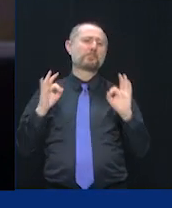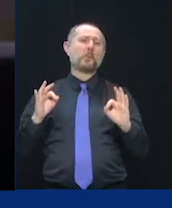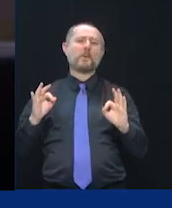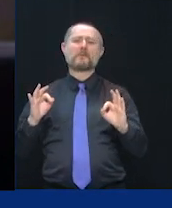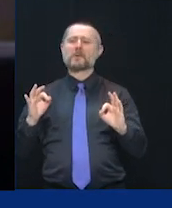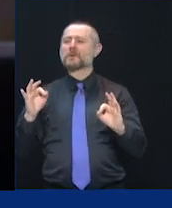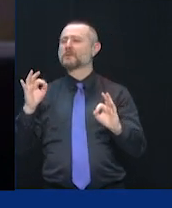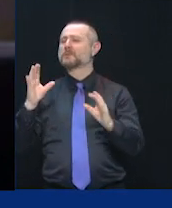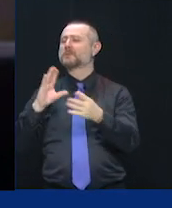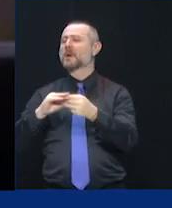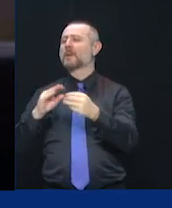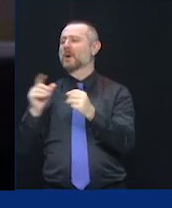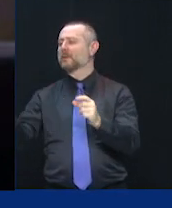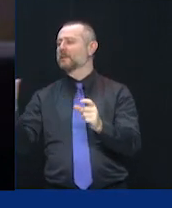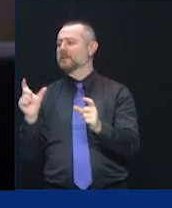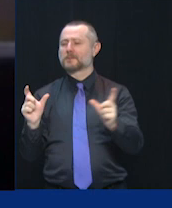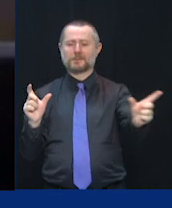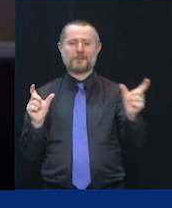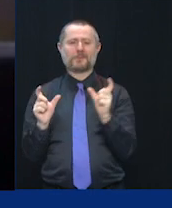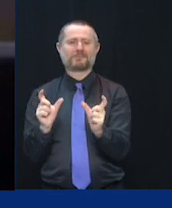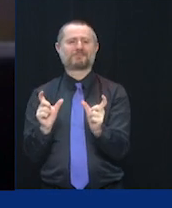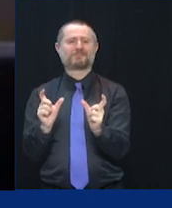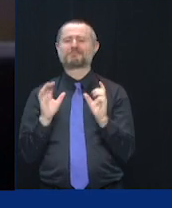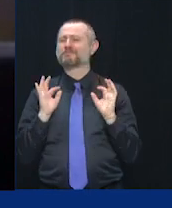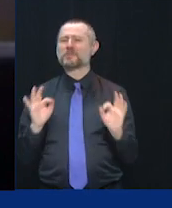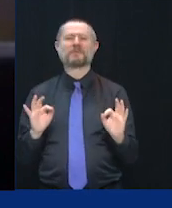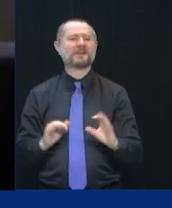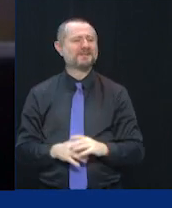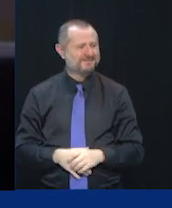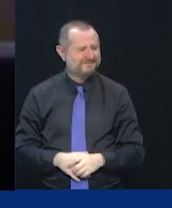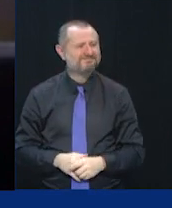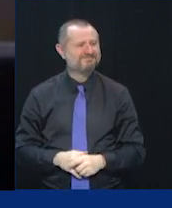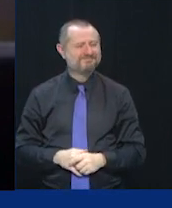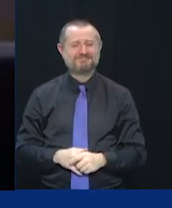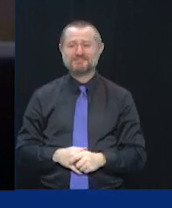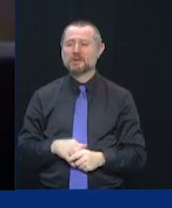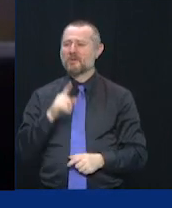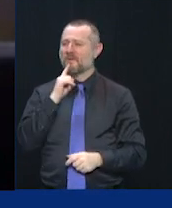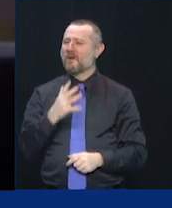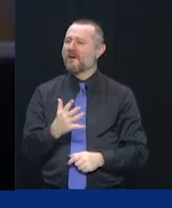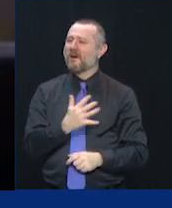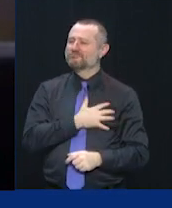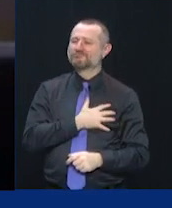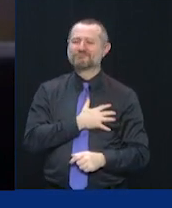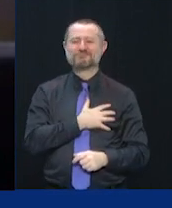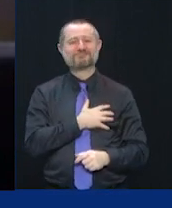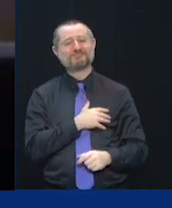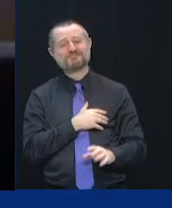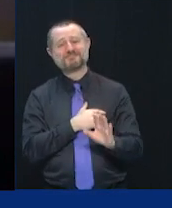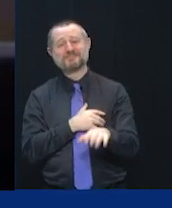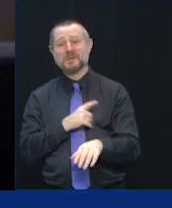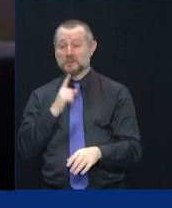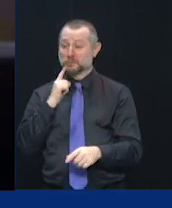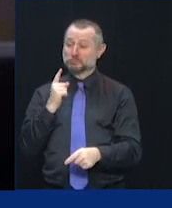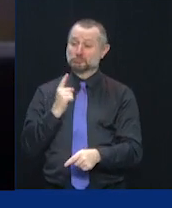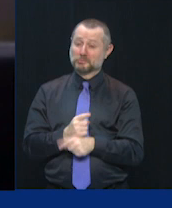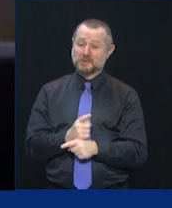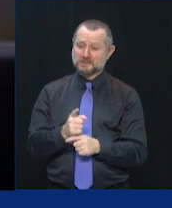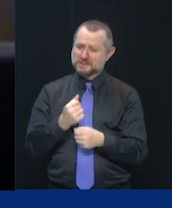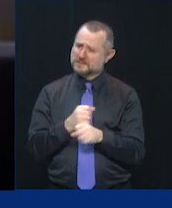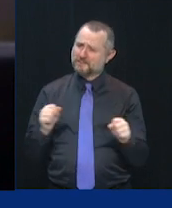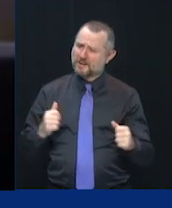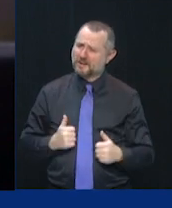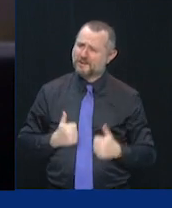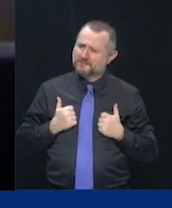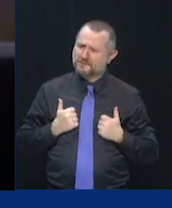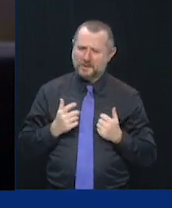spoken. And there's a sweet poetic irony in that. You are saving lives. And